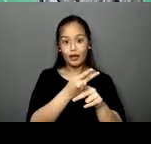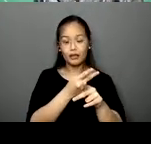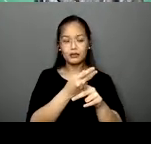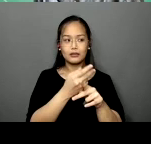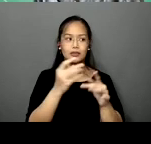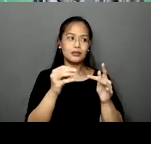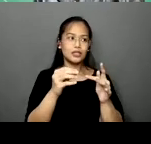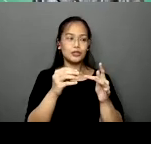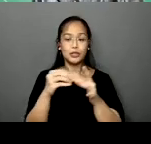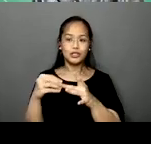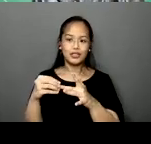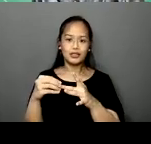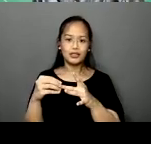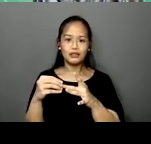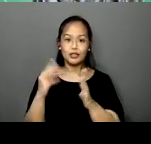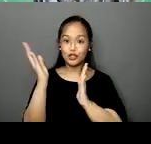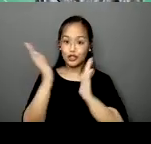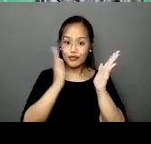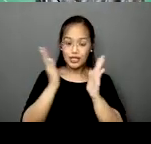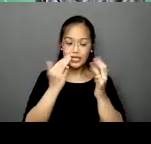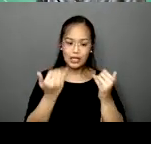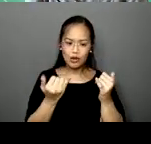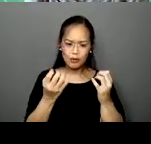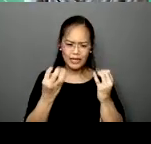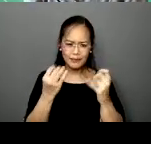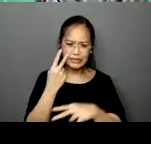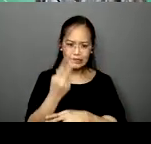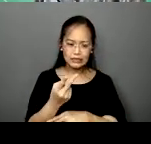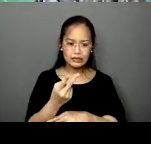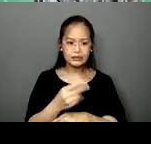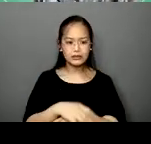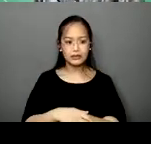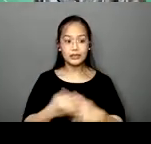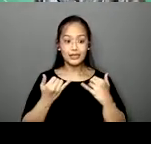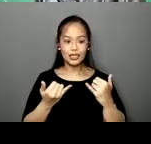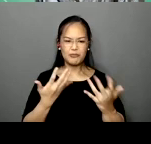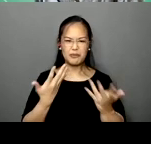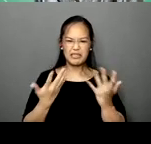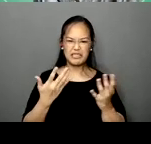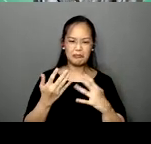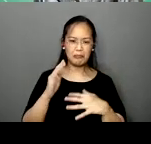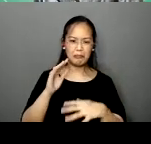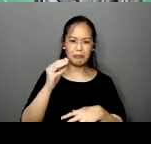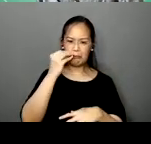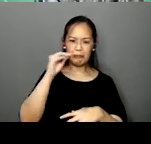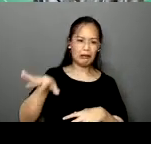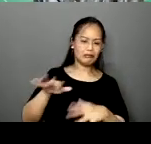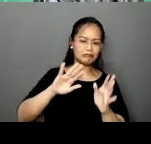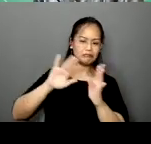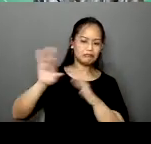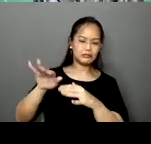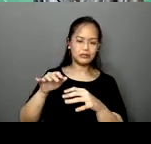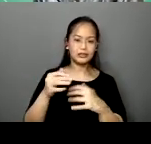something that we see a lot, especially, and it's been growing nowadays. And I think at this point has been kind of taken for granted, is another concept called